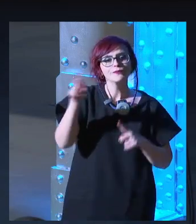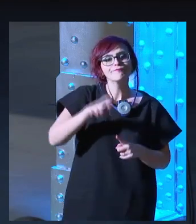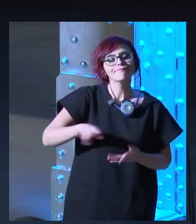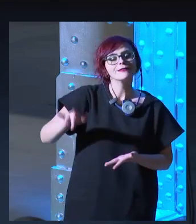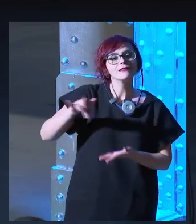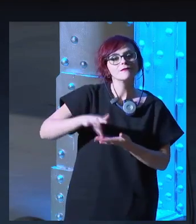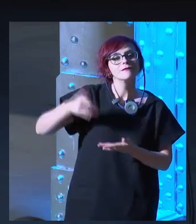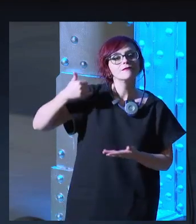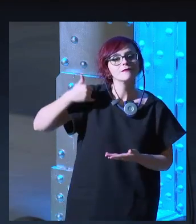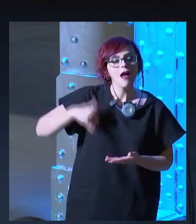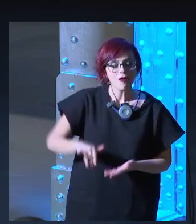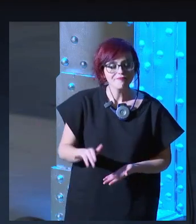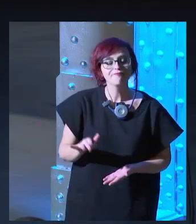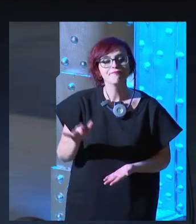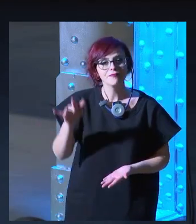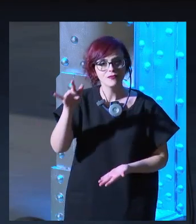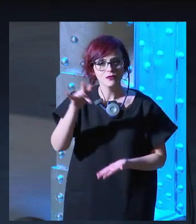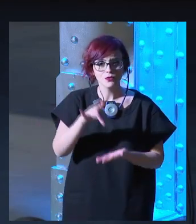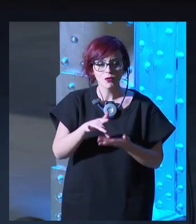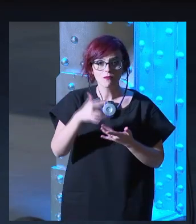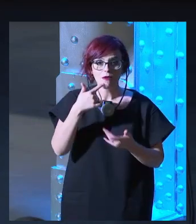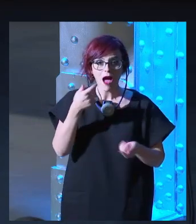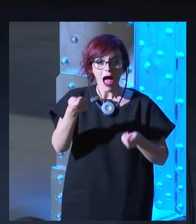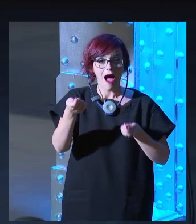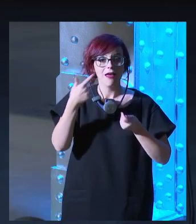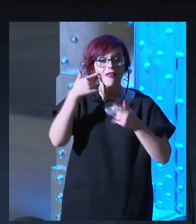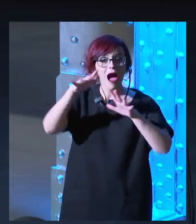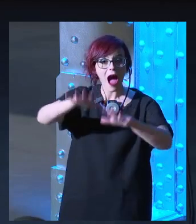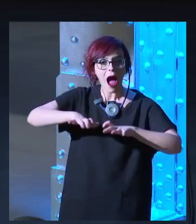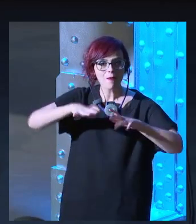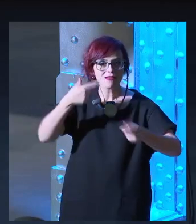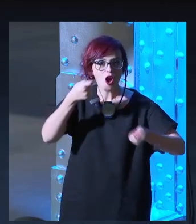your anger? And he says, because I realised that I'm angry all the time.